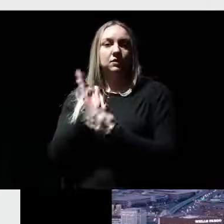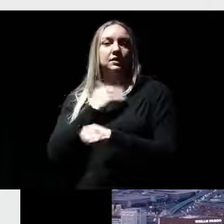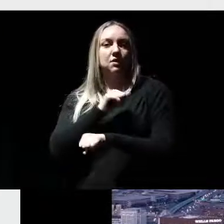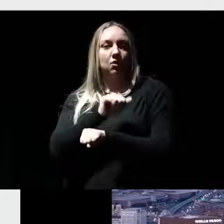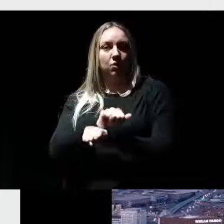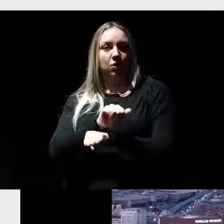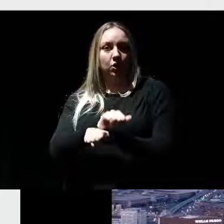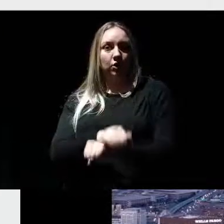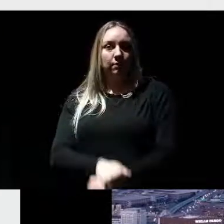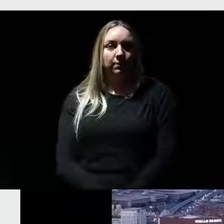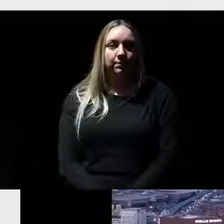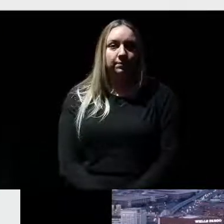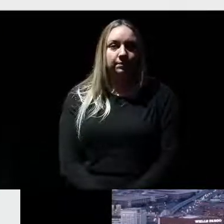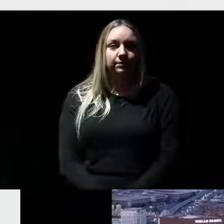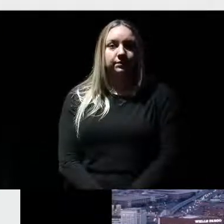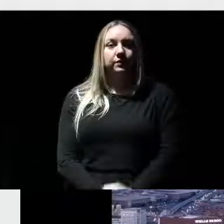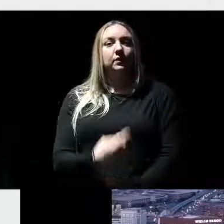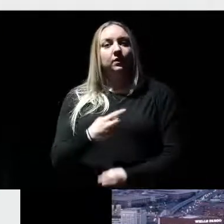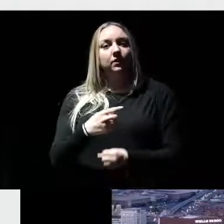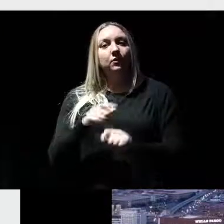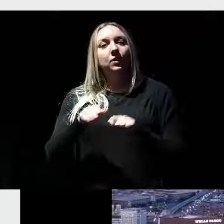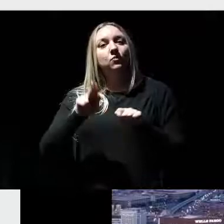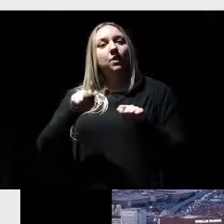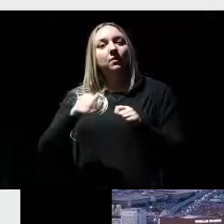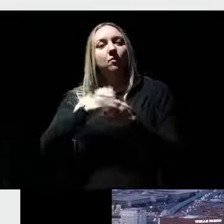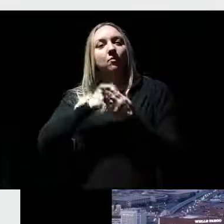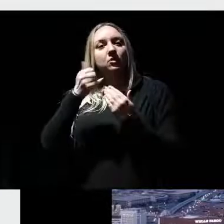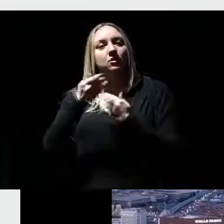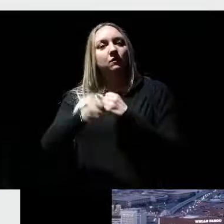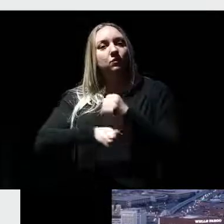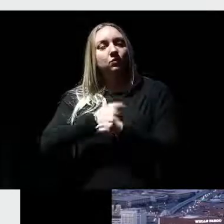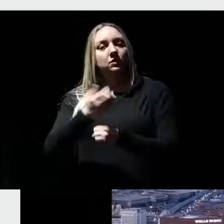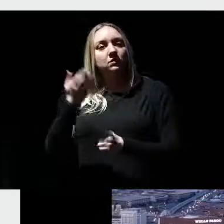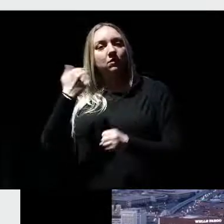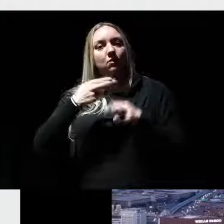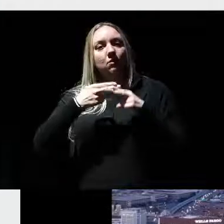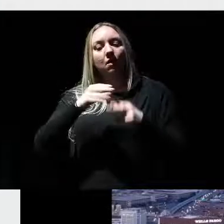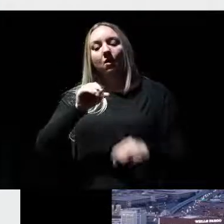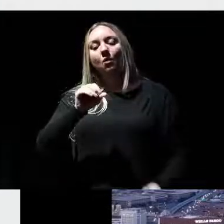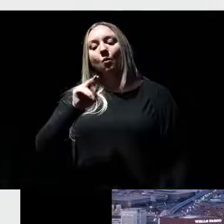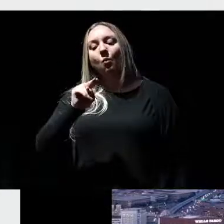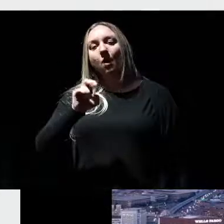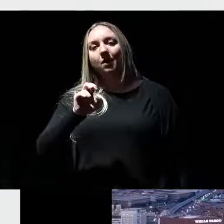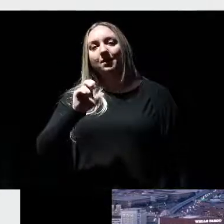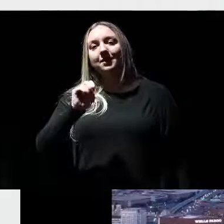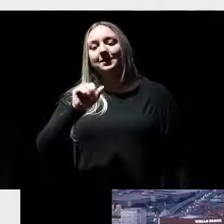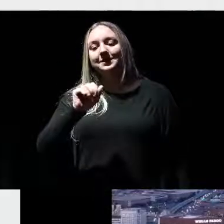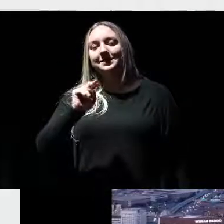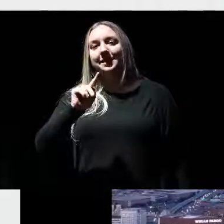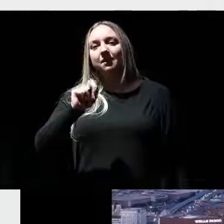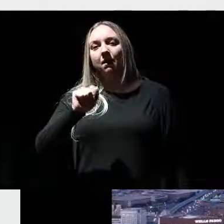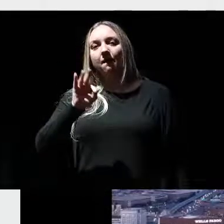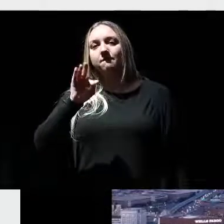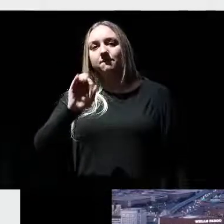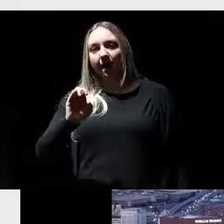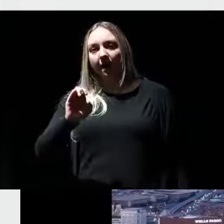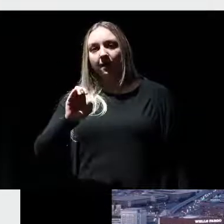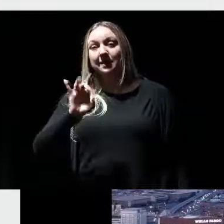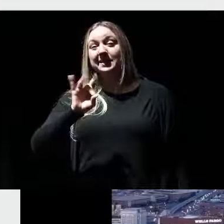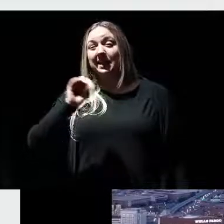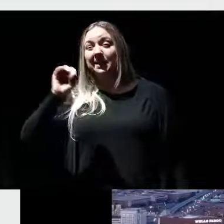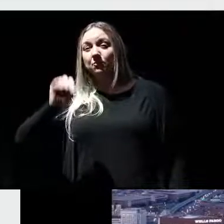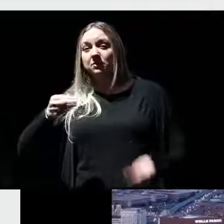project that we finished a number of years ago called One Santa Fe, which is 80% market rate,